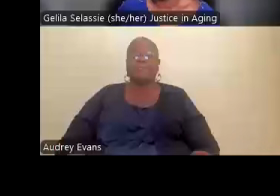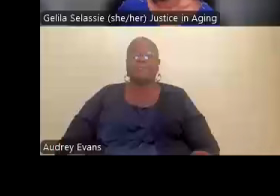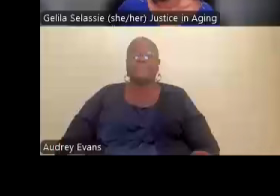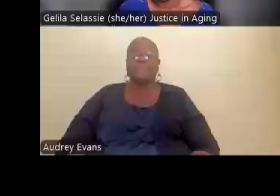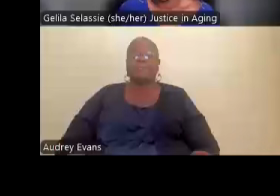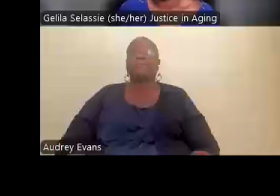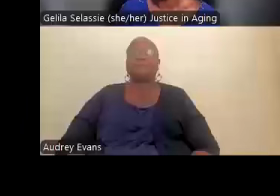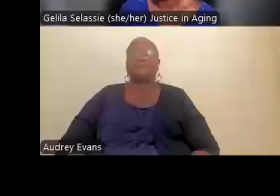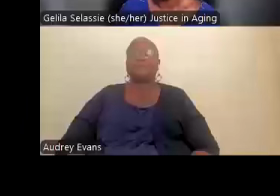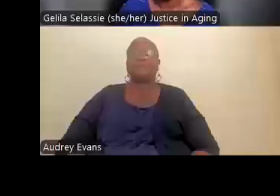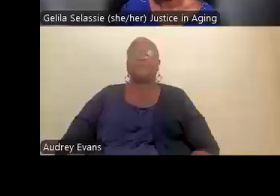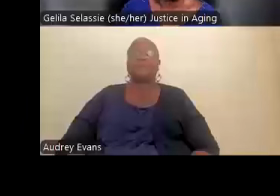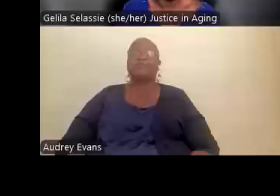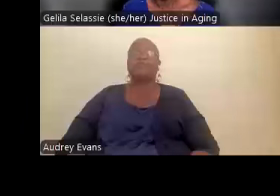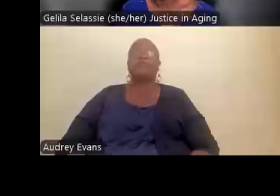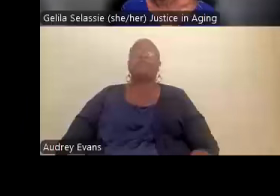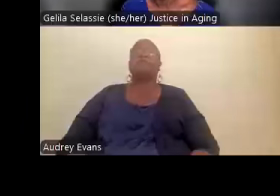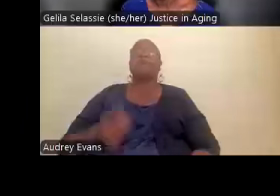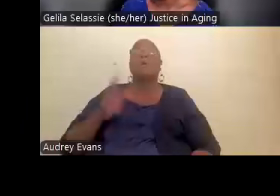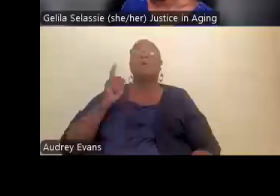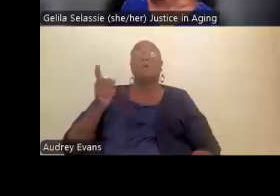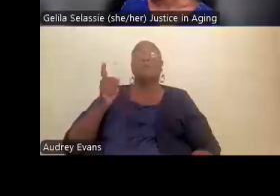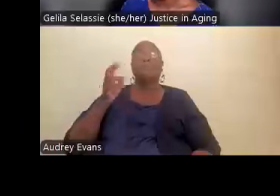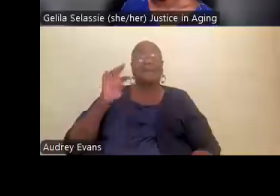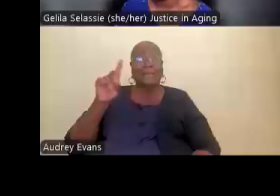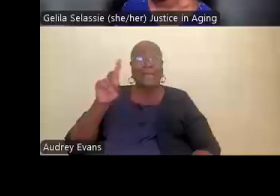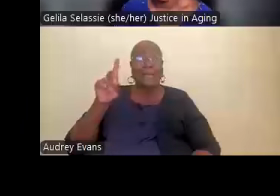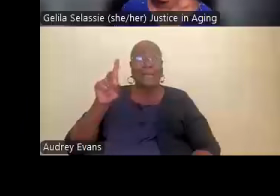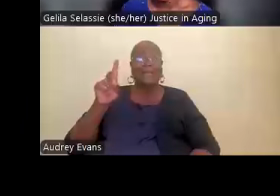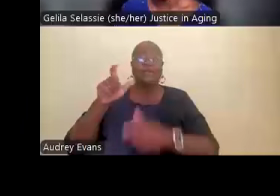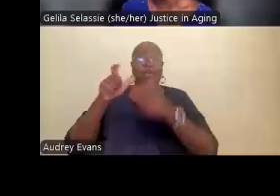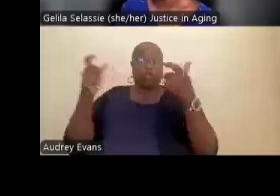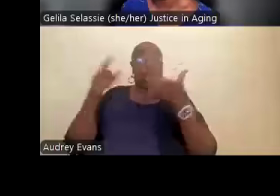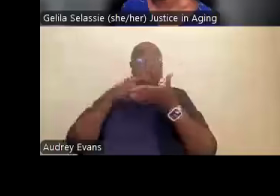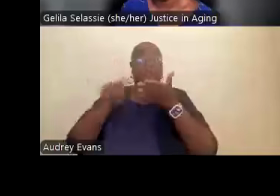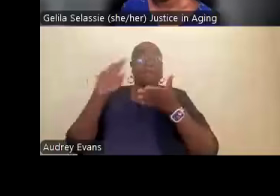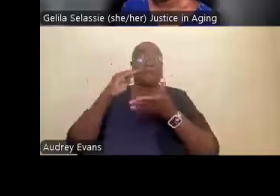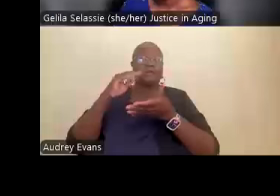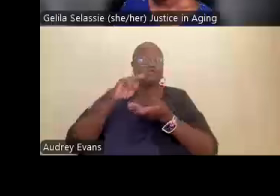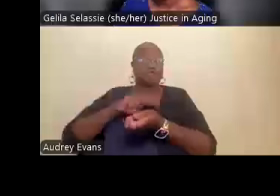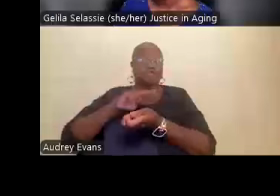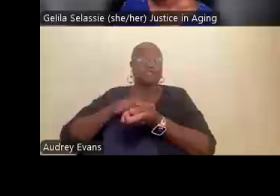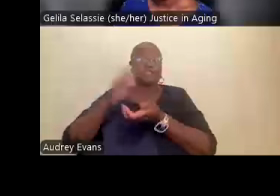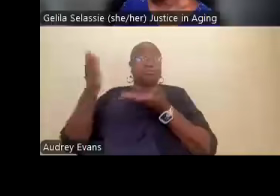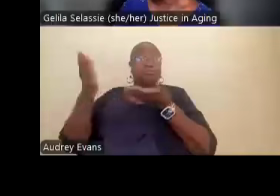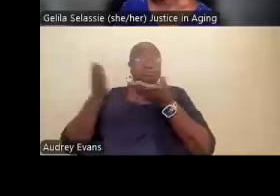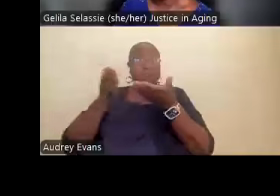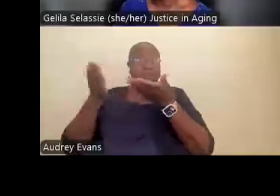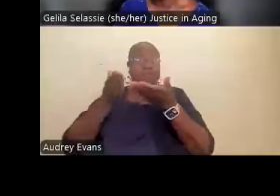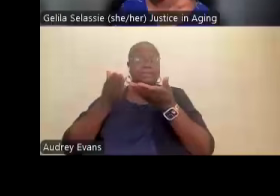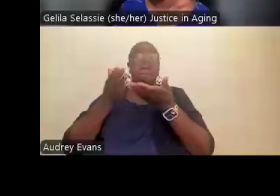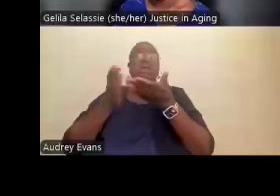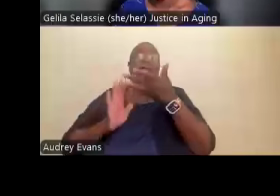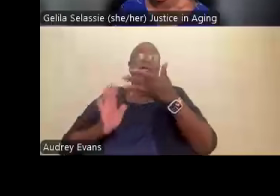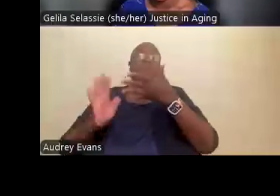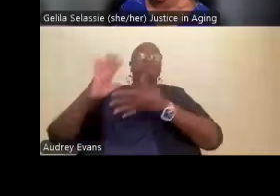And so Medicaid, in addition to being such a huge payer for nursing facility services, it's also a primary payer